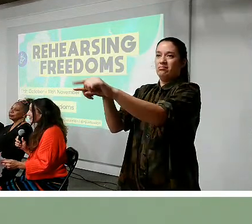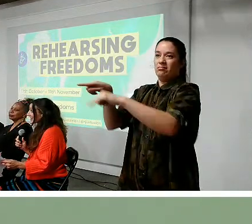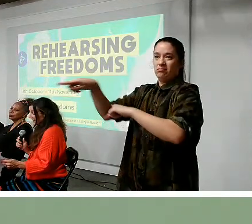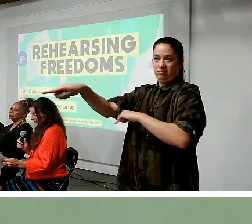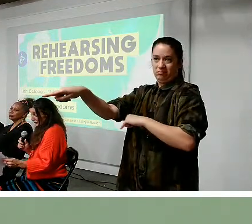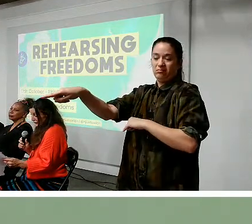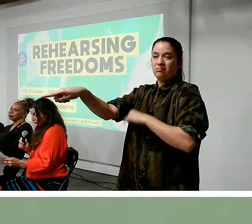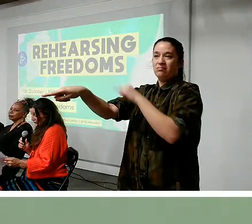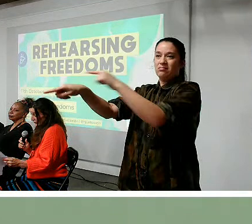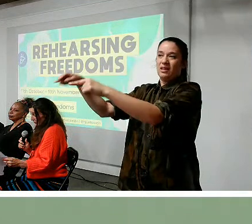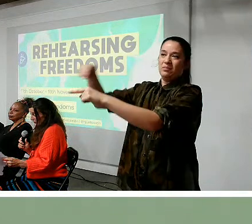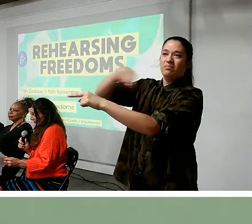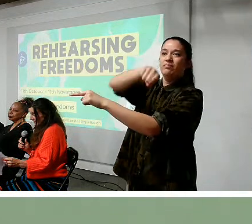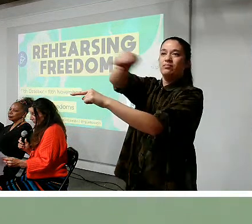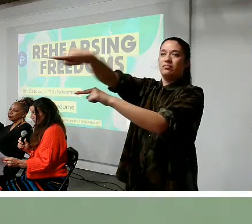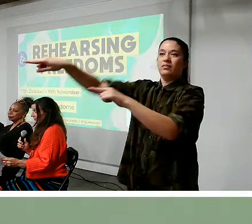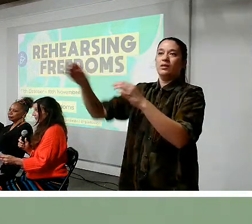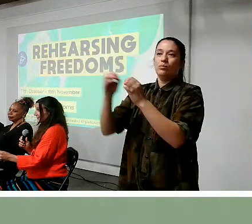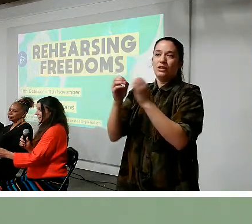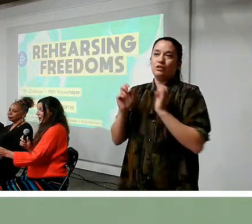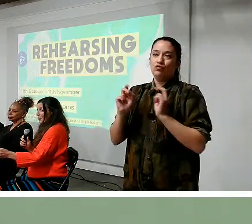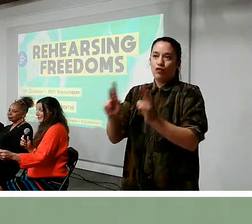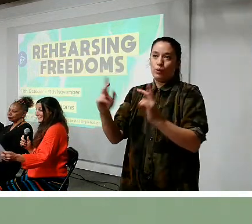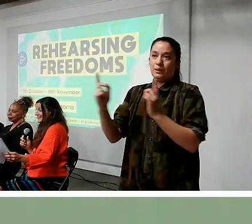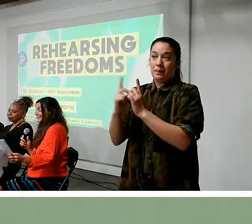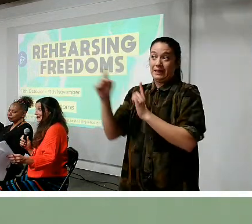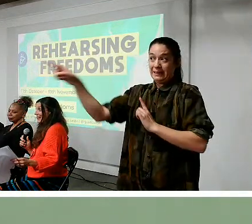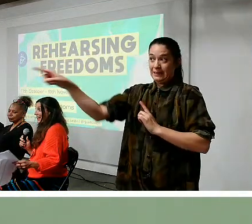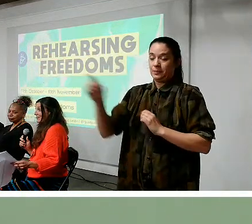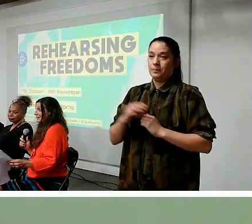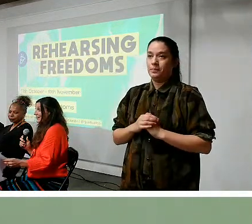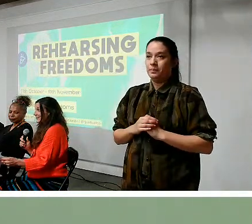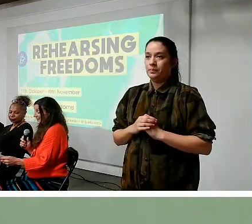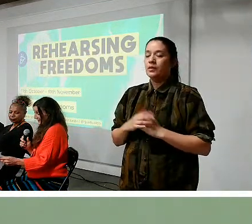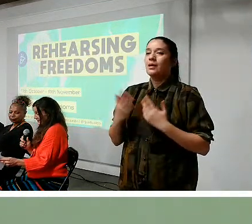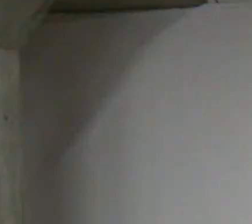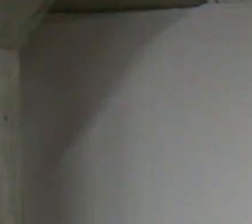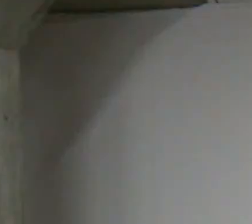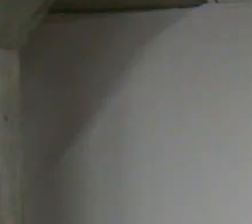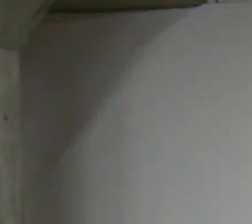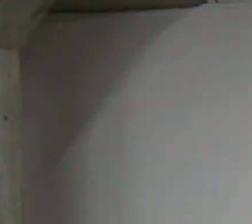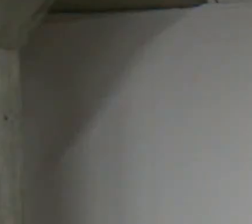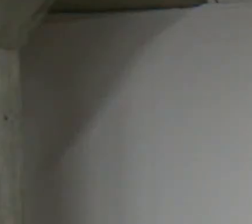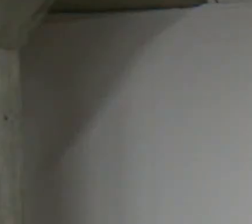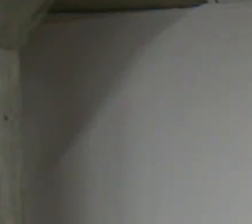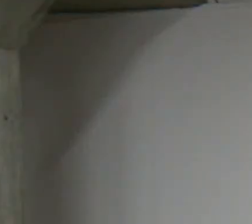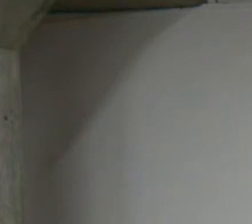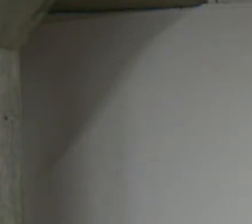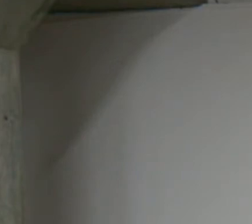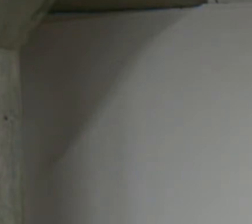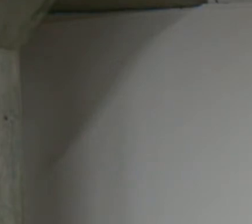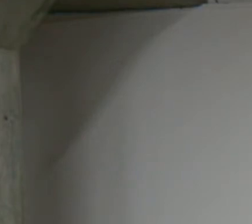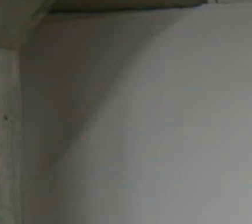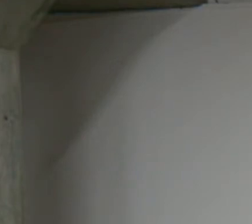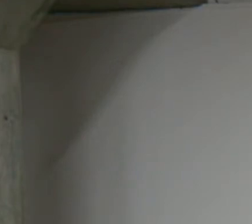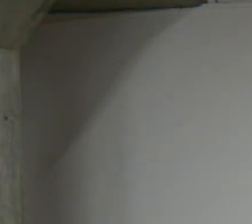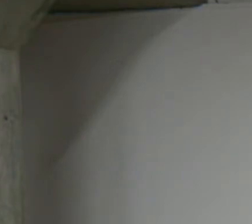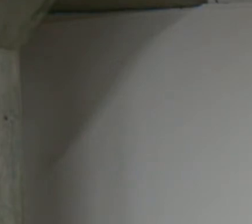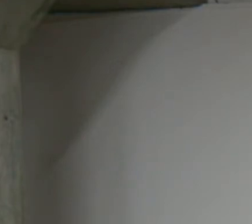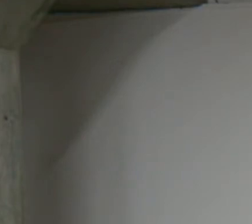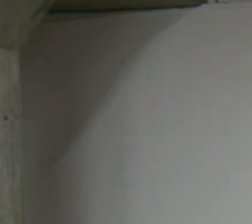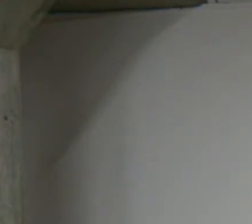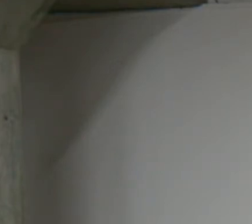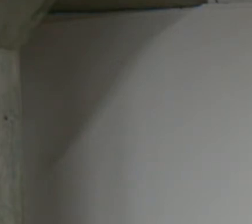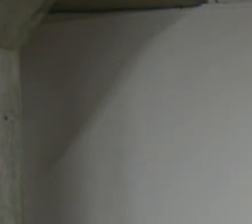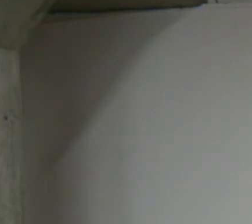have a hearing induction loop fitted within the carpeted area, so this grey carpet on the floor here. So for